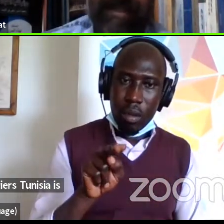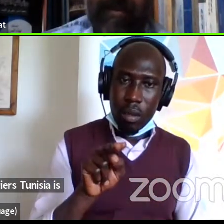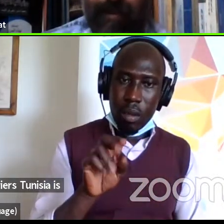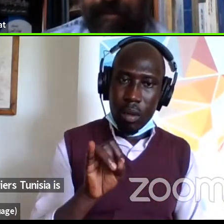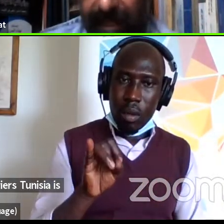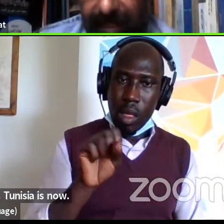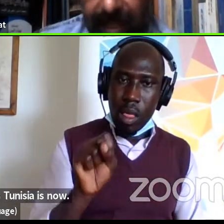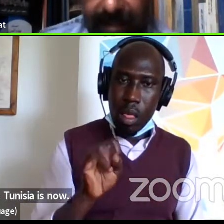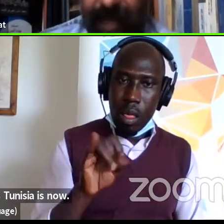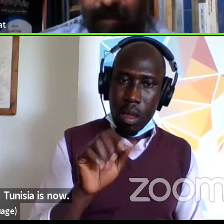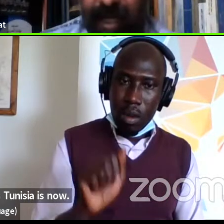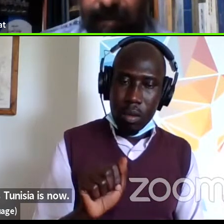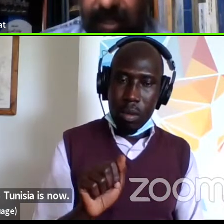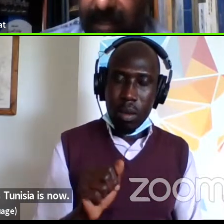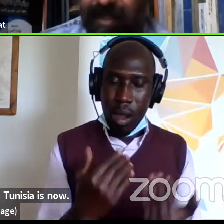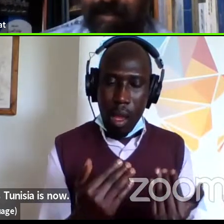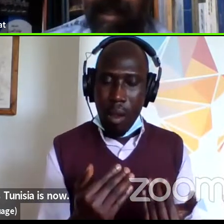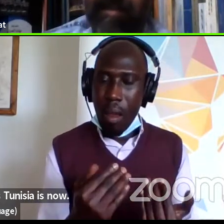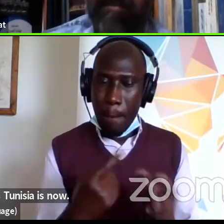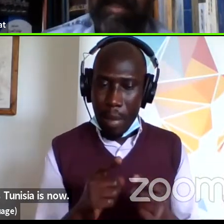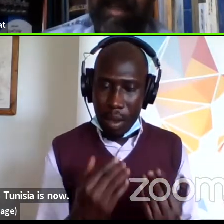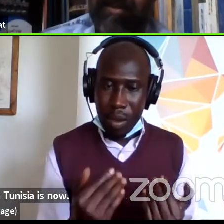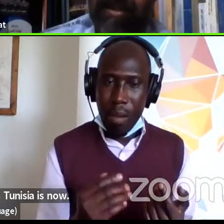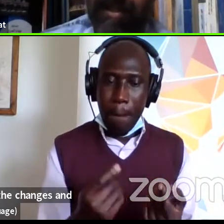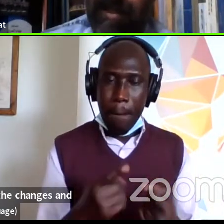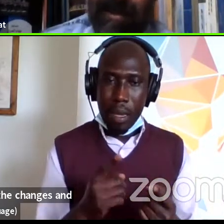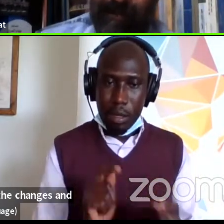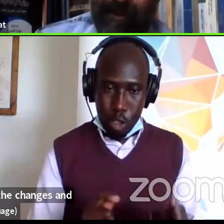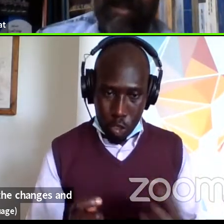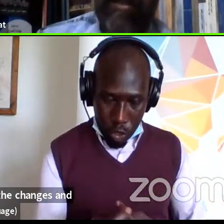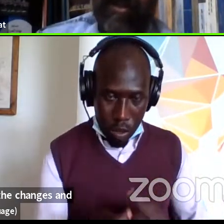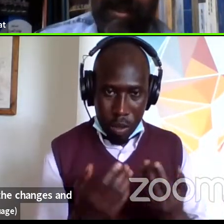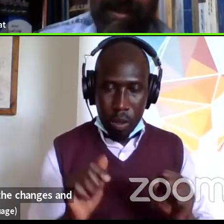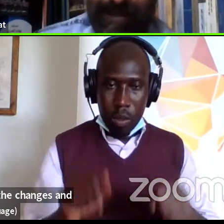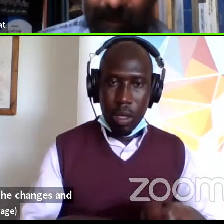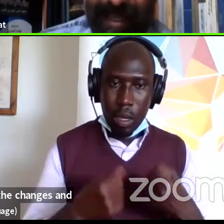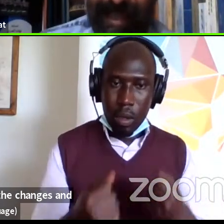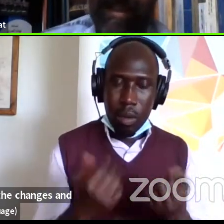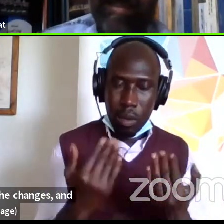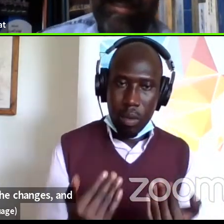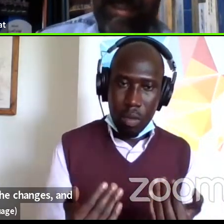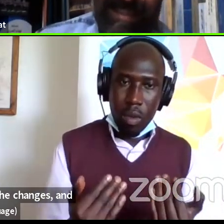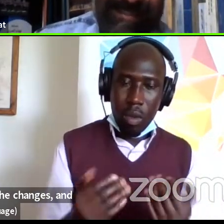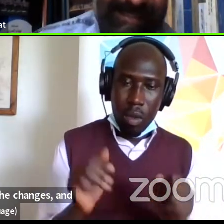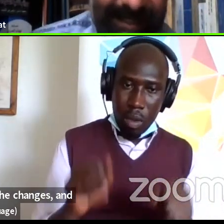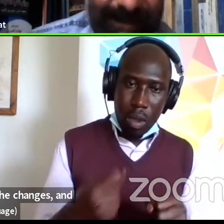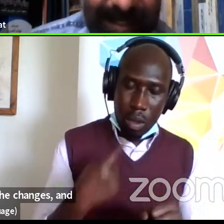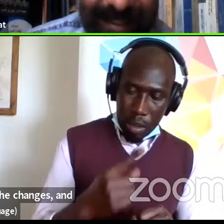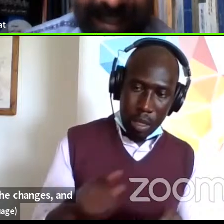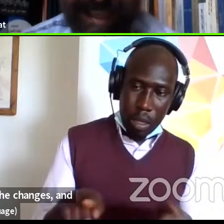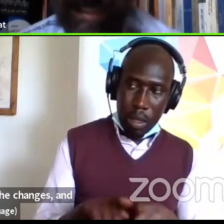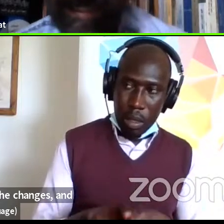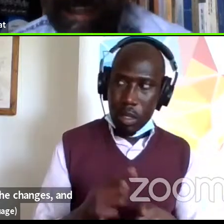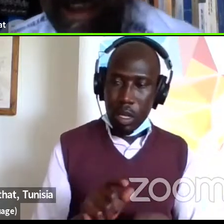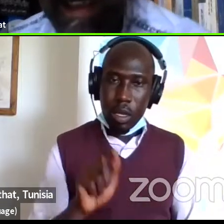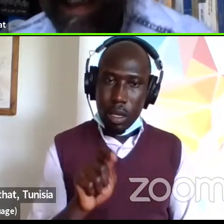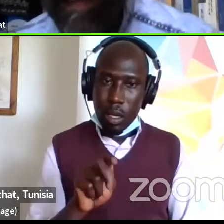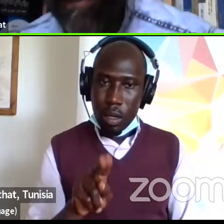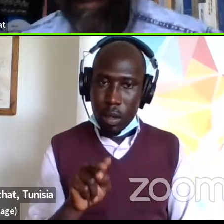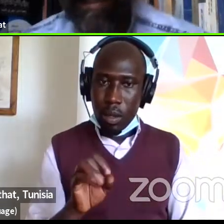now, but we say now some changes, and we cannot, yes, we cannot say that Tunisia